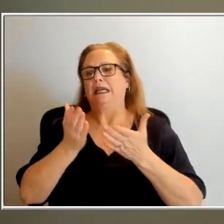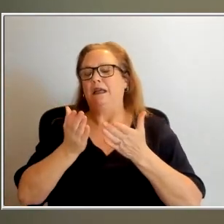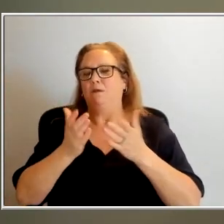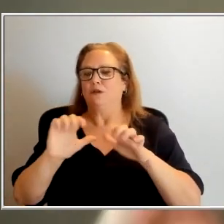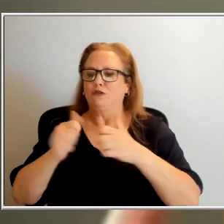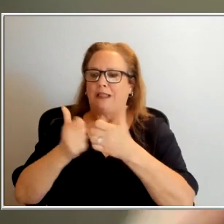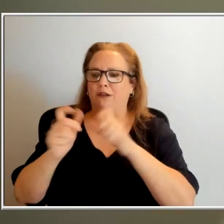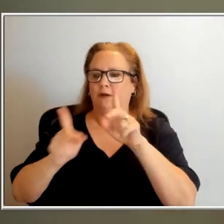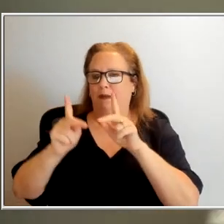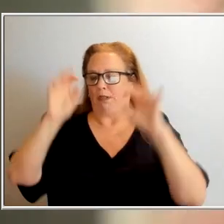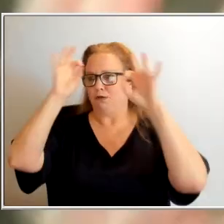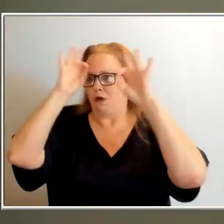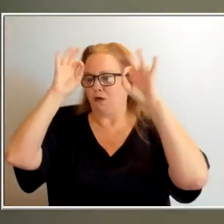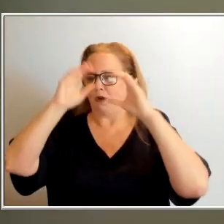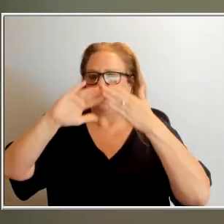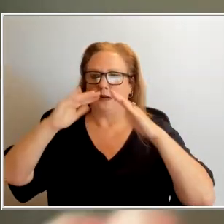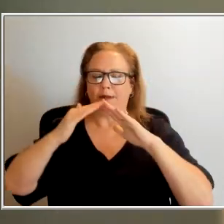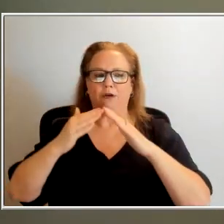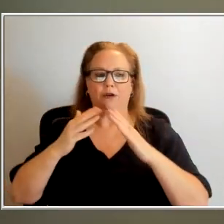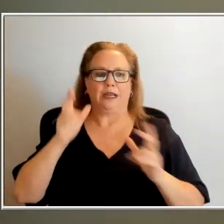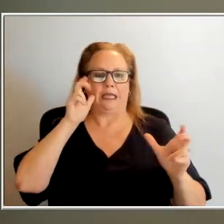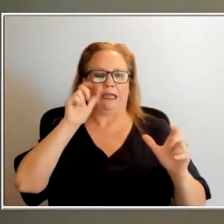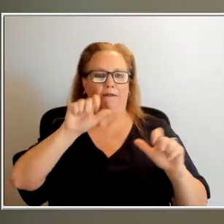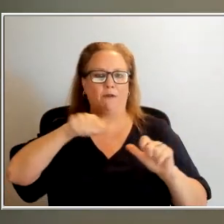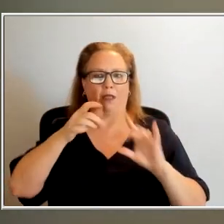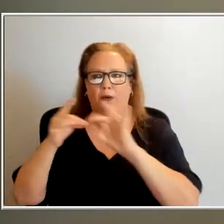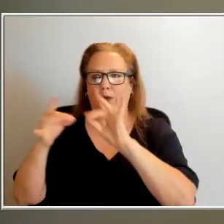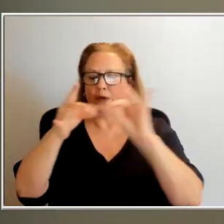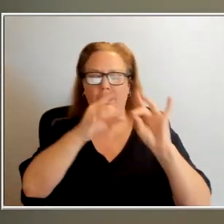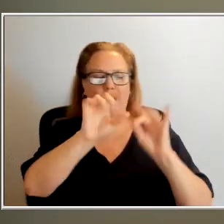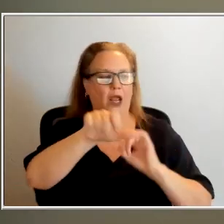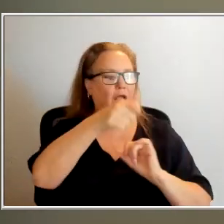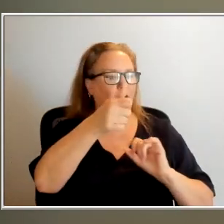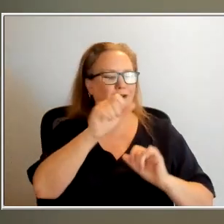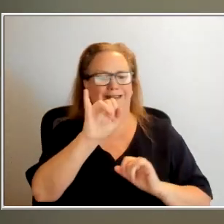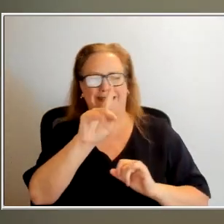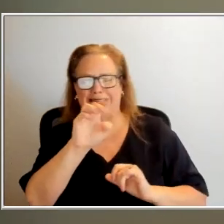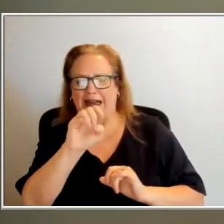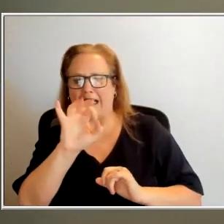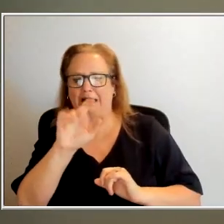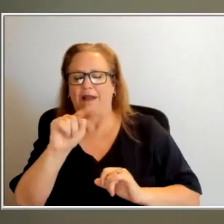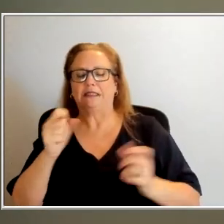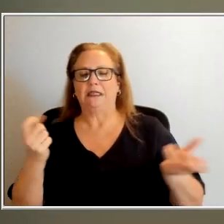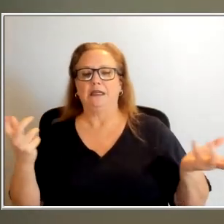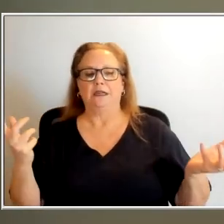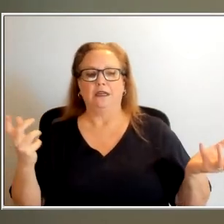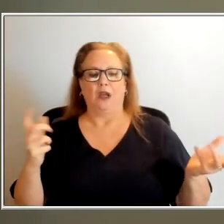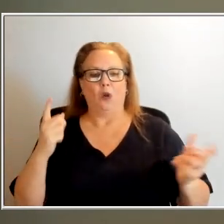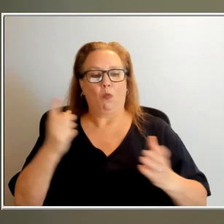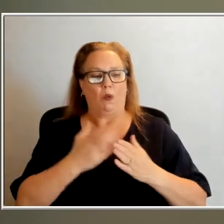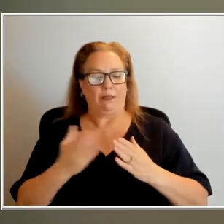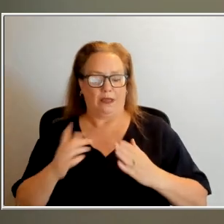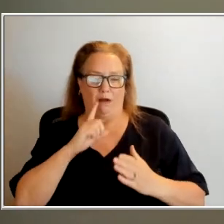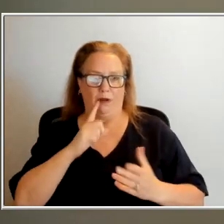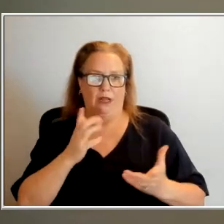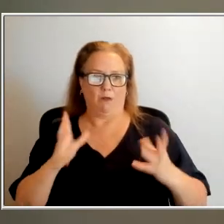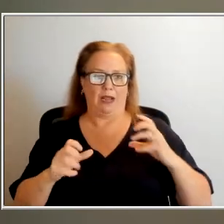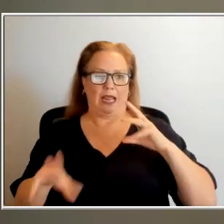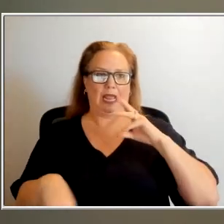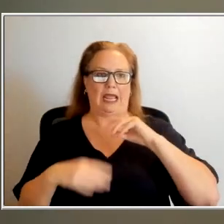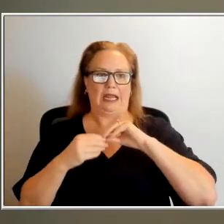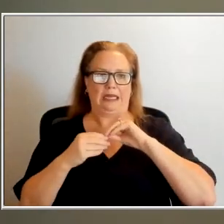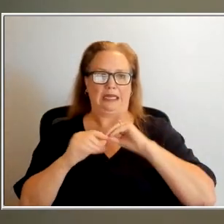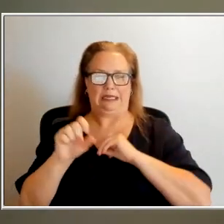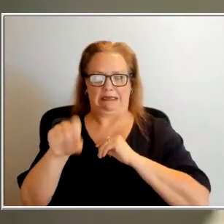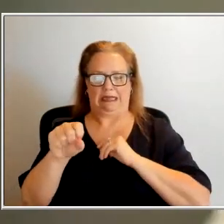that don't know in the community, and then they hear from others or they've heard about someone else's side effects. But I think one thing that I really want to add about,